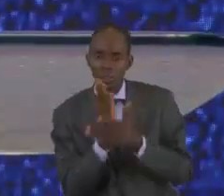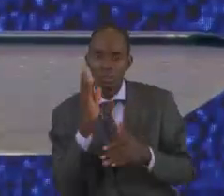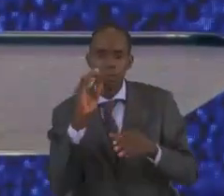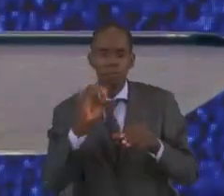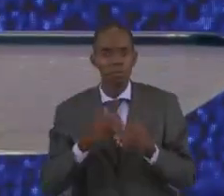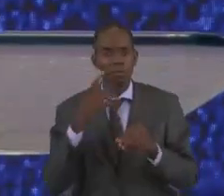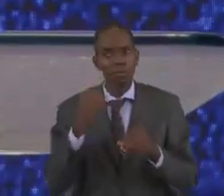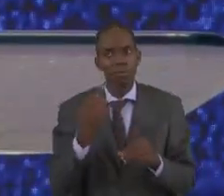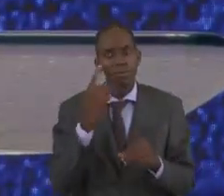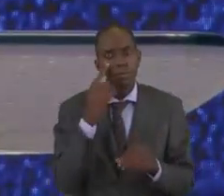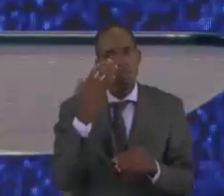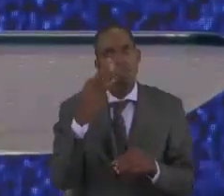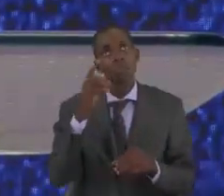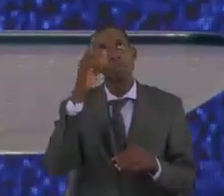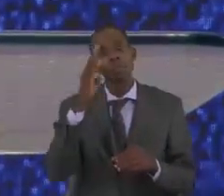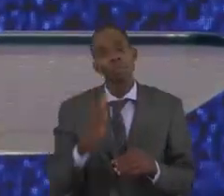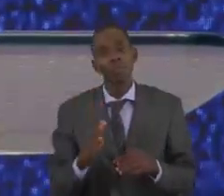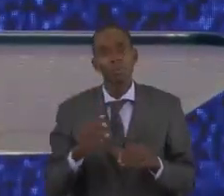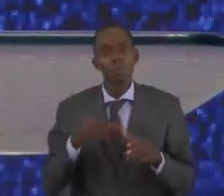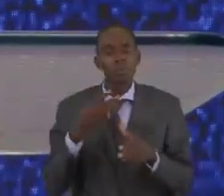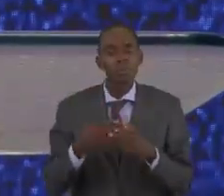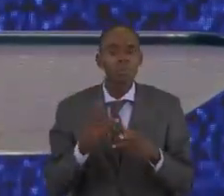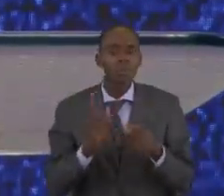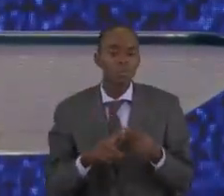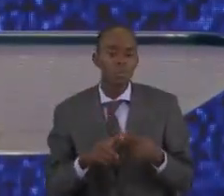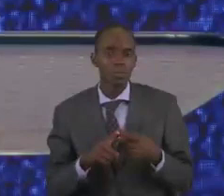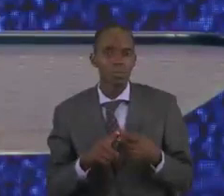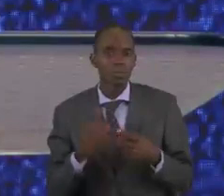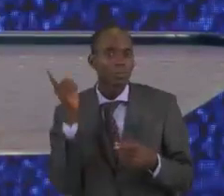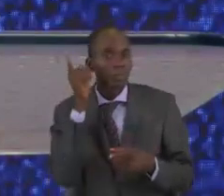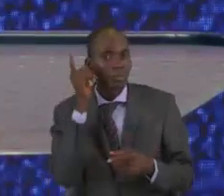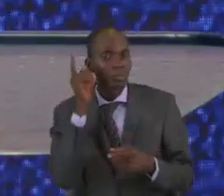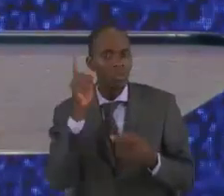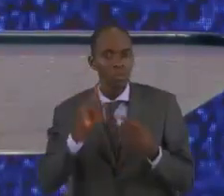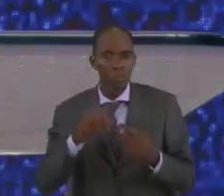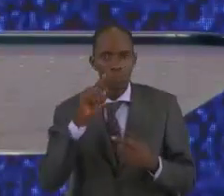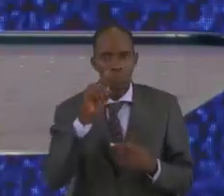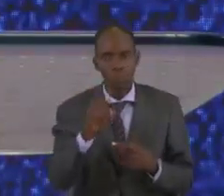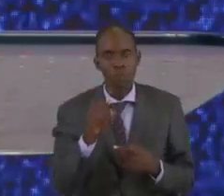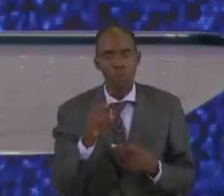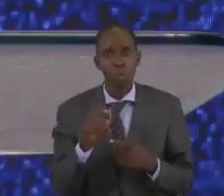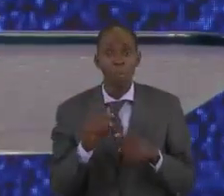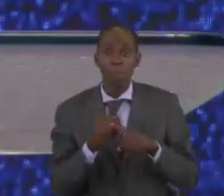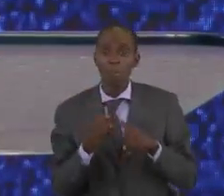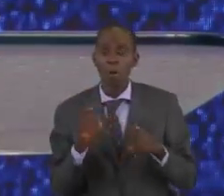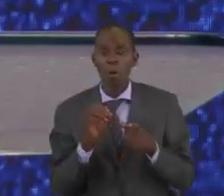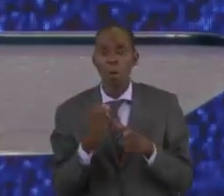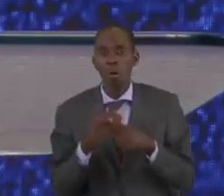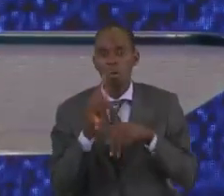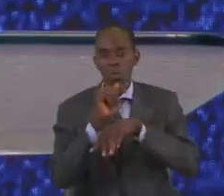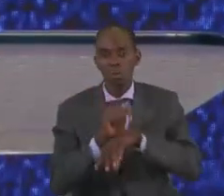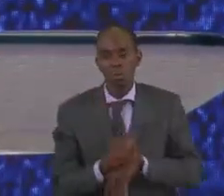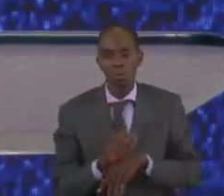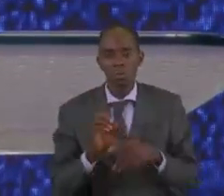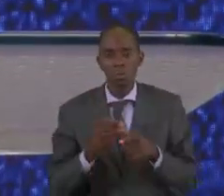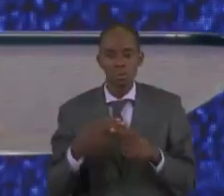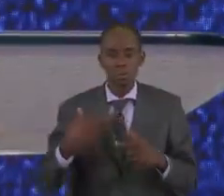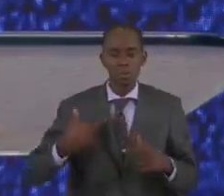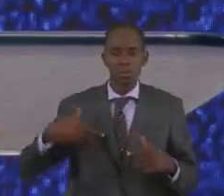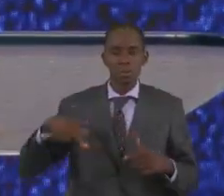of God, whether to hearken unto you for tradition, for religion, or